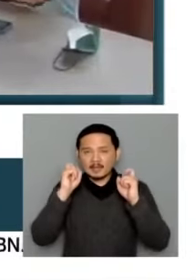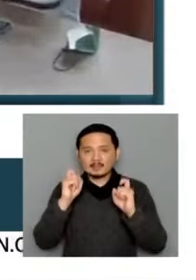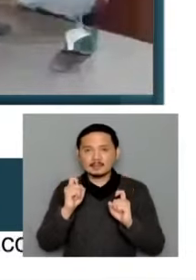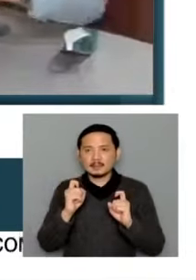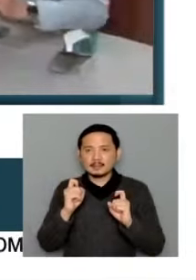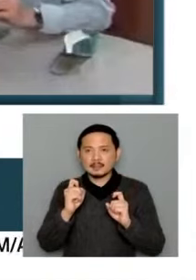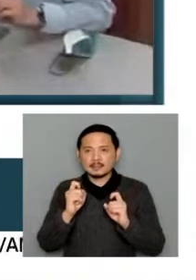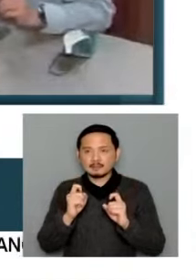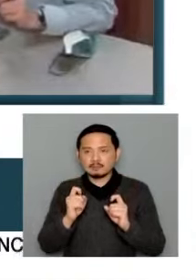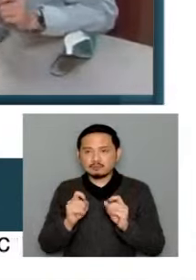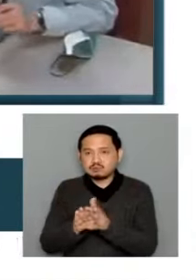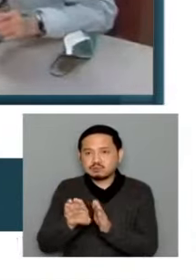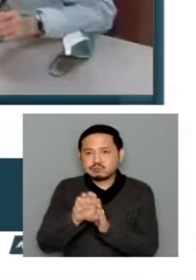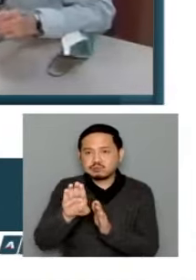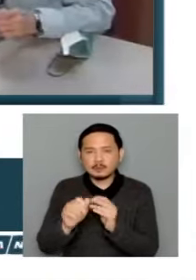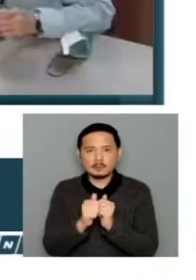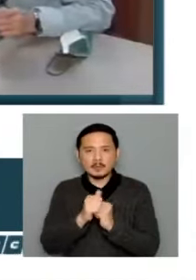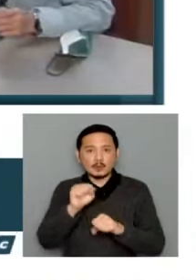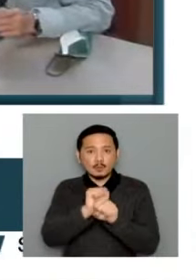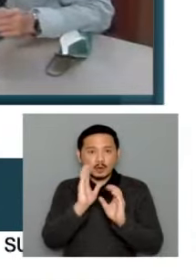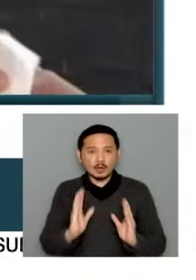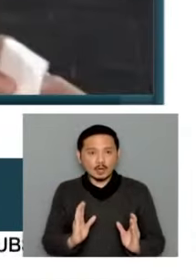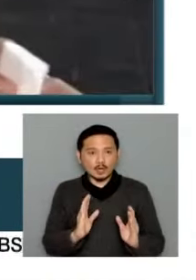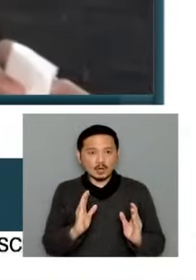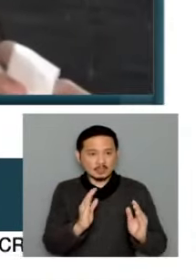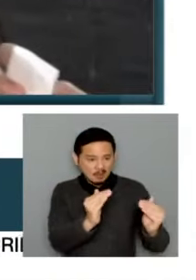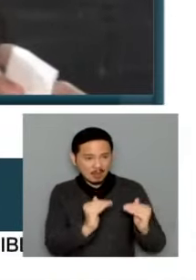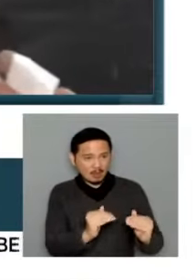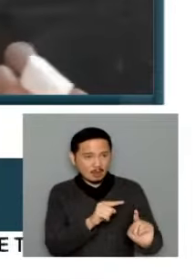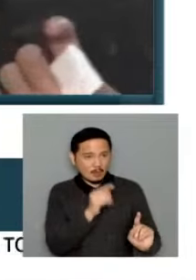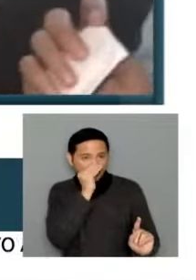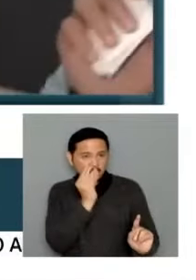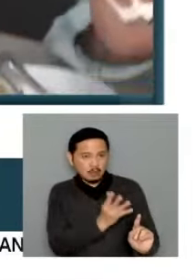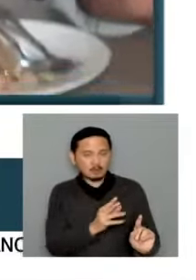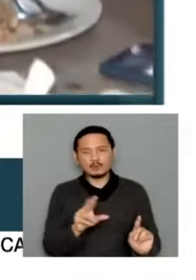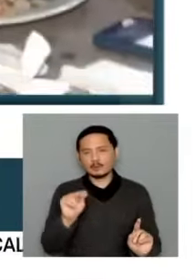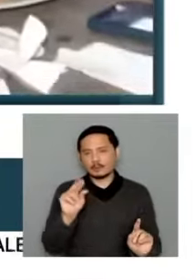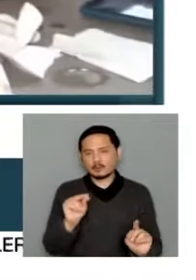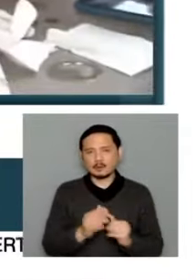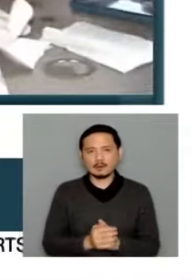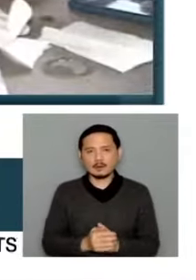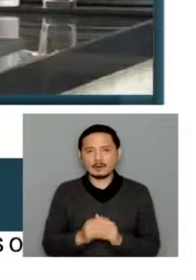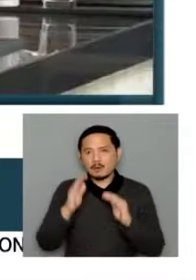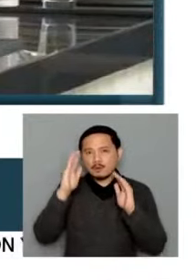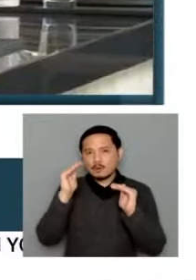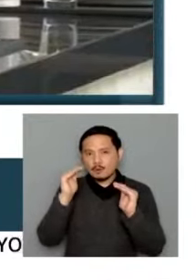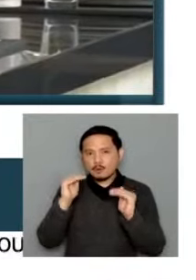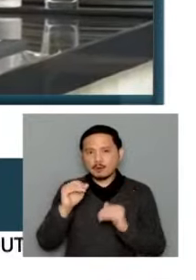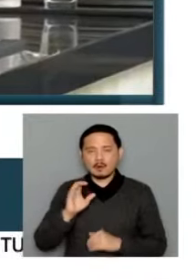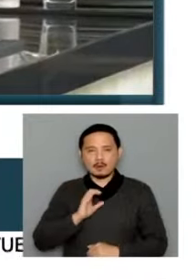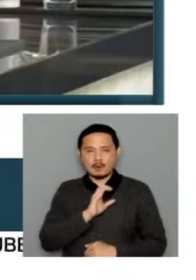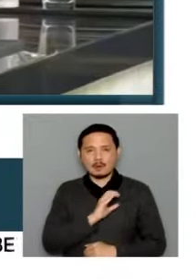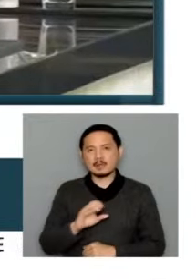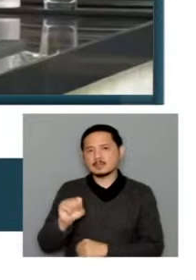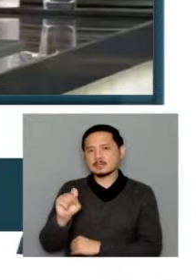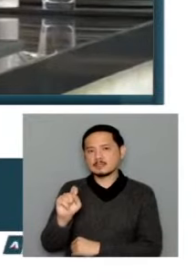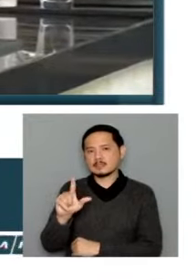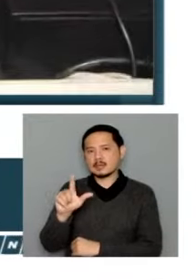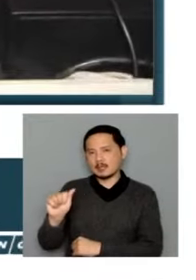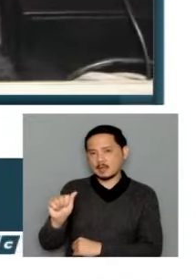behind. So I hope that this measure of Congresswoman Stella Kimbo, which is well